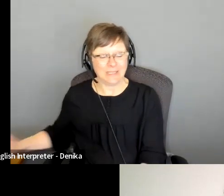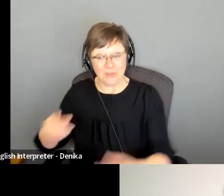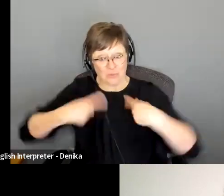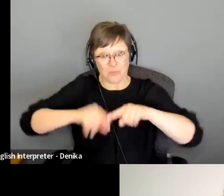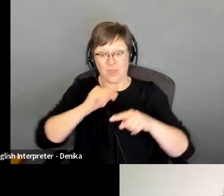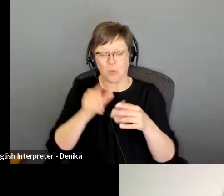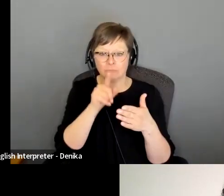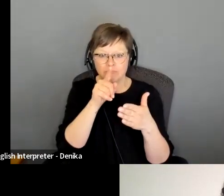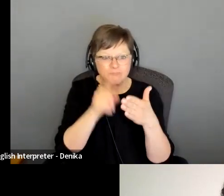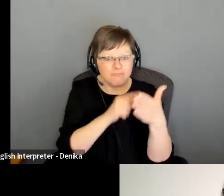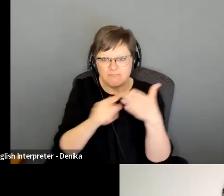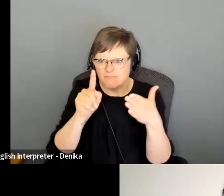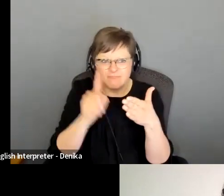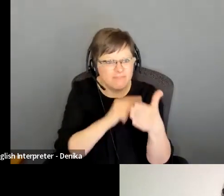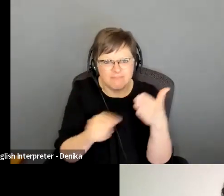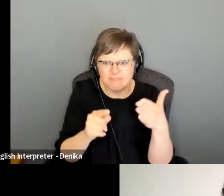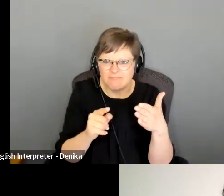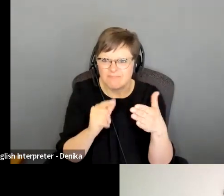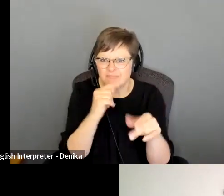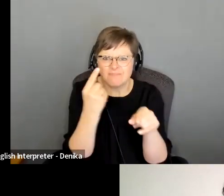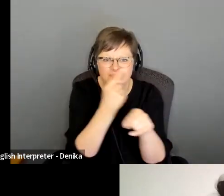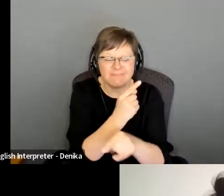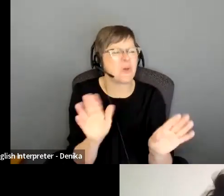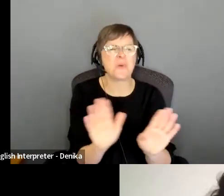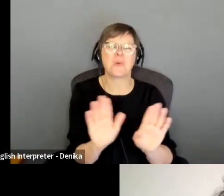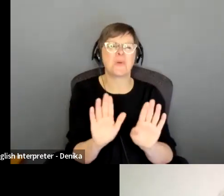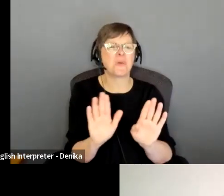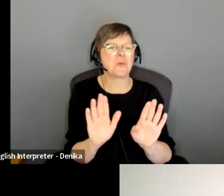or social etiquette. This is a chance to just sort of reflect.